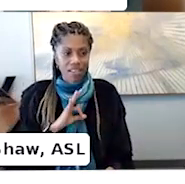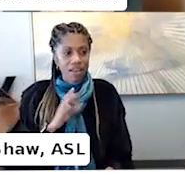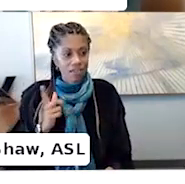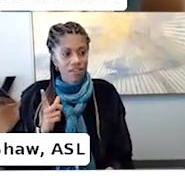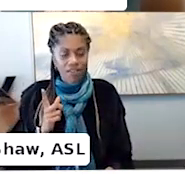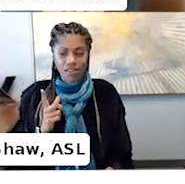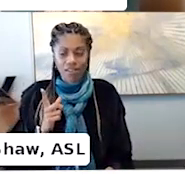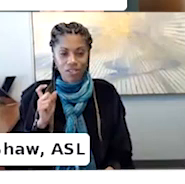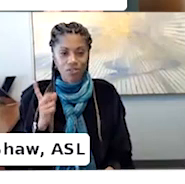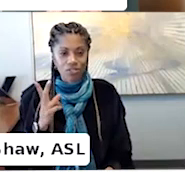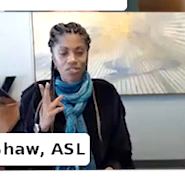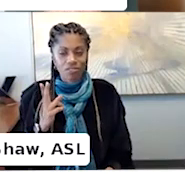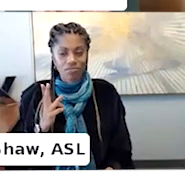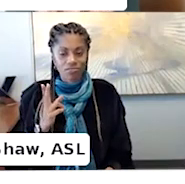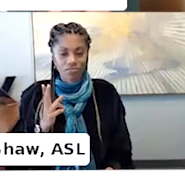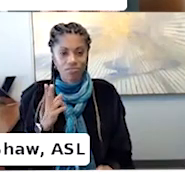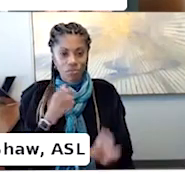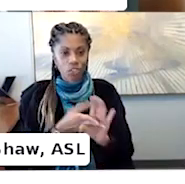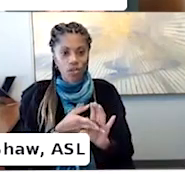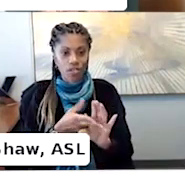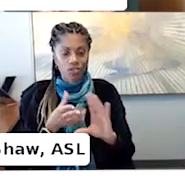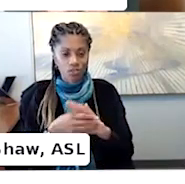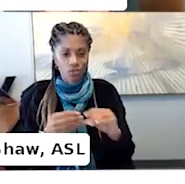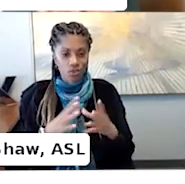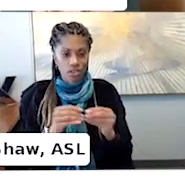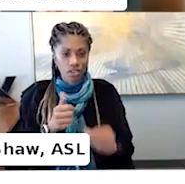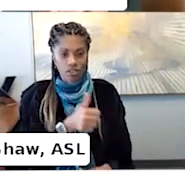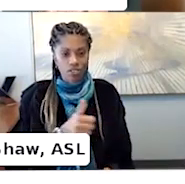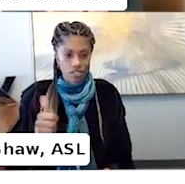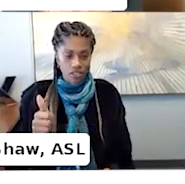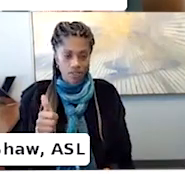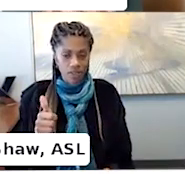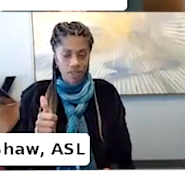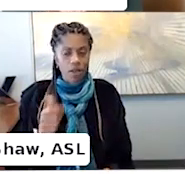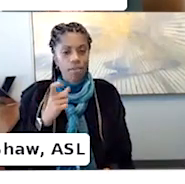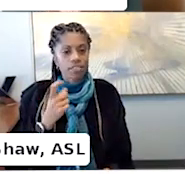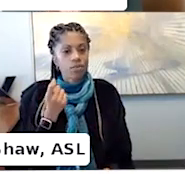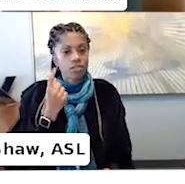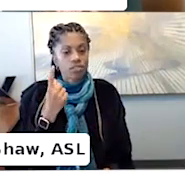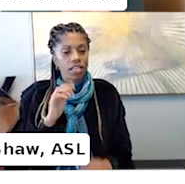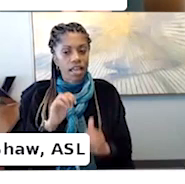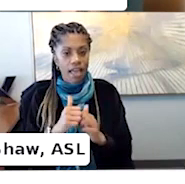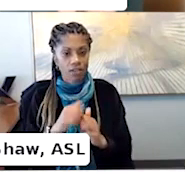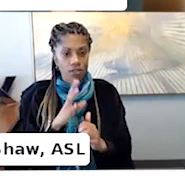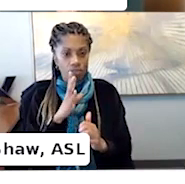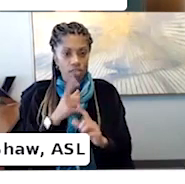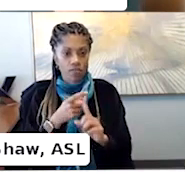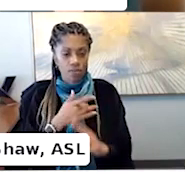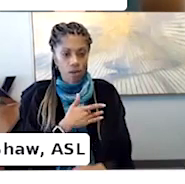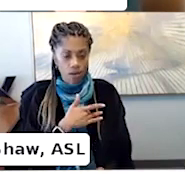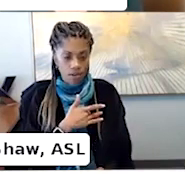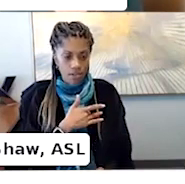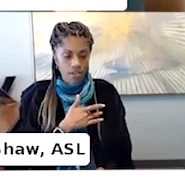that vulnerability is like. And we know that the more you can speak from the heart yourself about what the StoryCorps experience is like, what the story